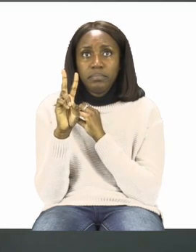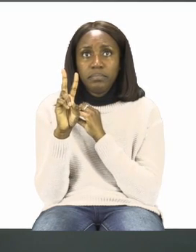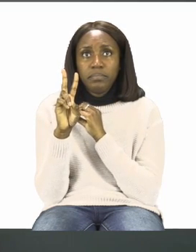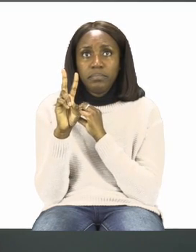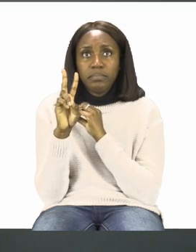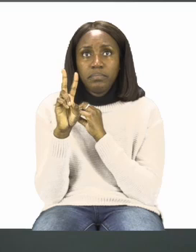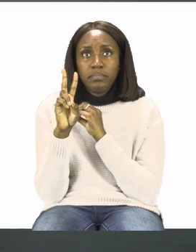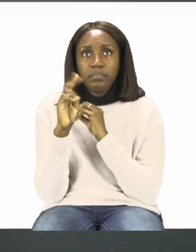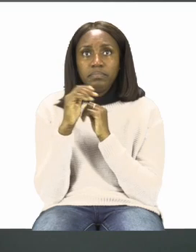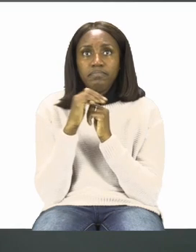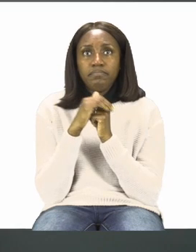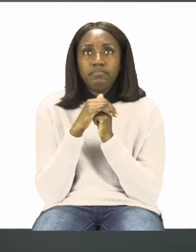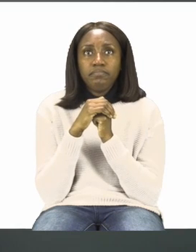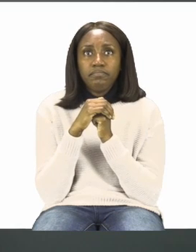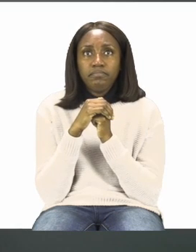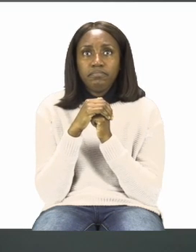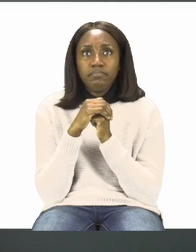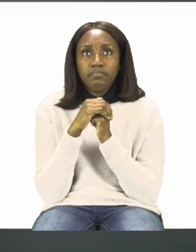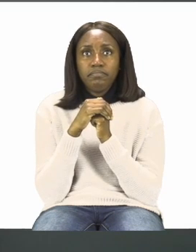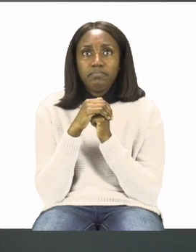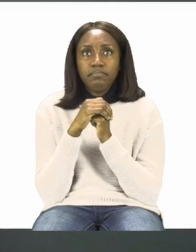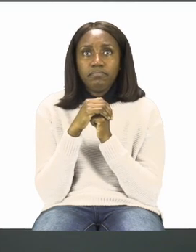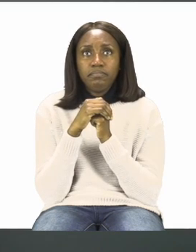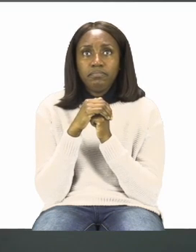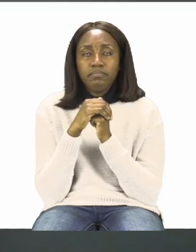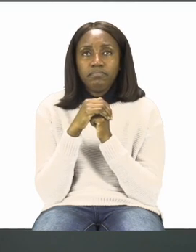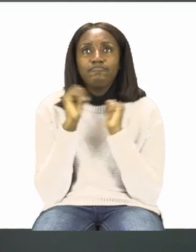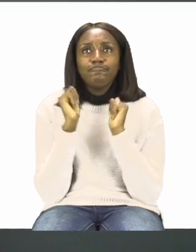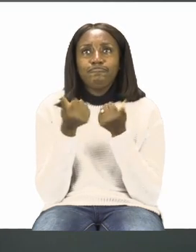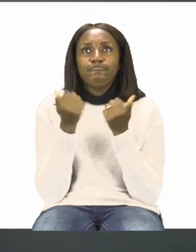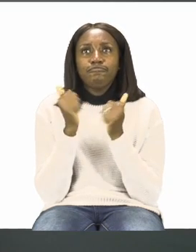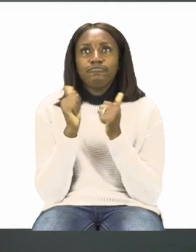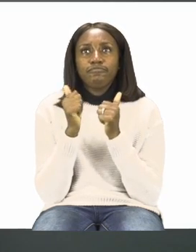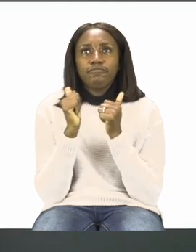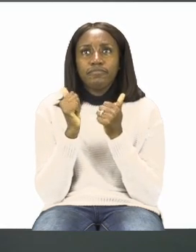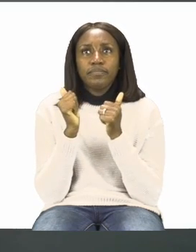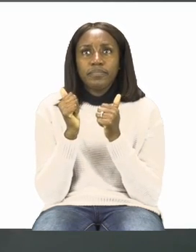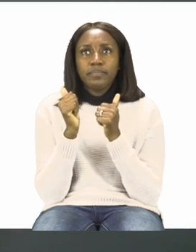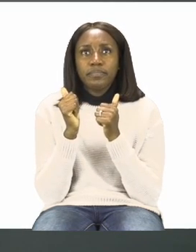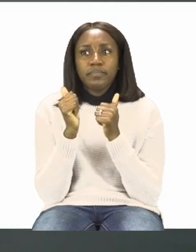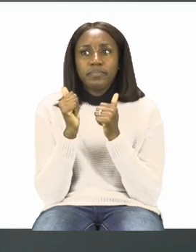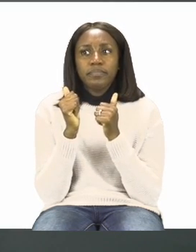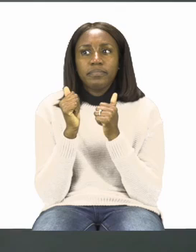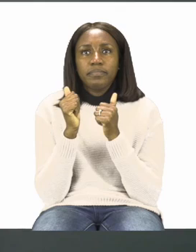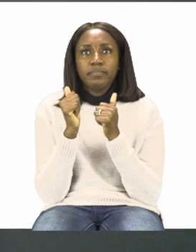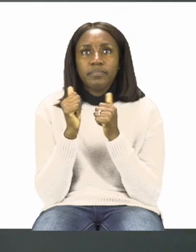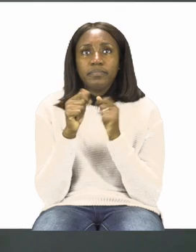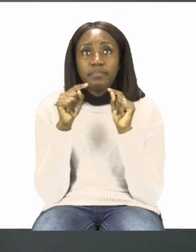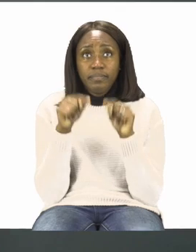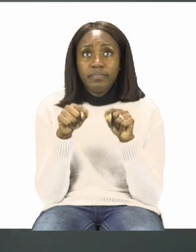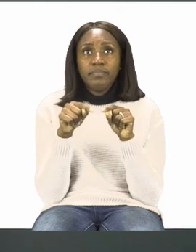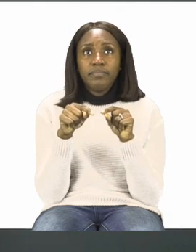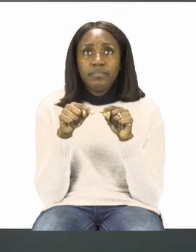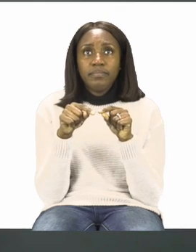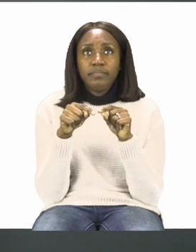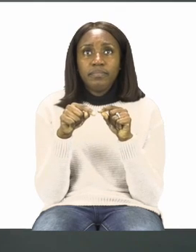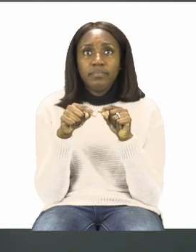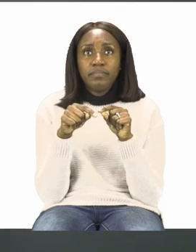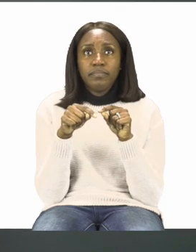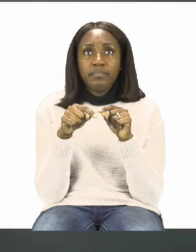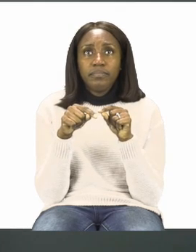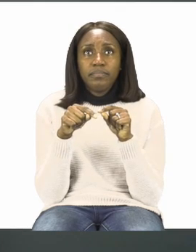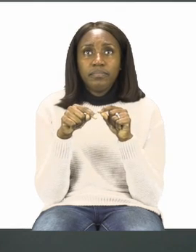bigger picture. Good job, everyone. So now you still